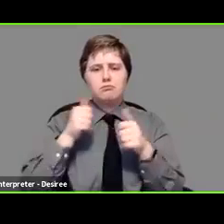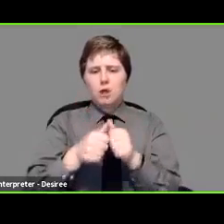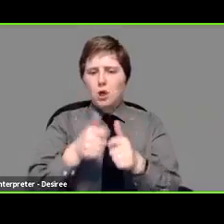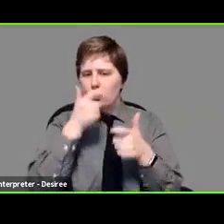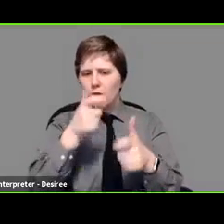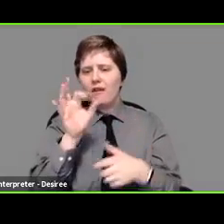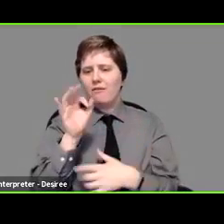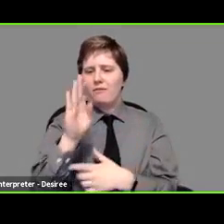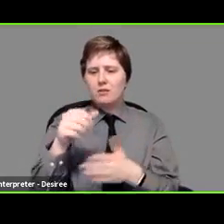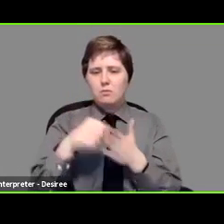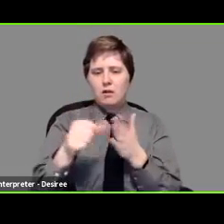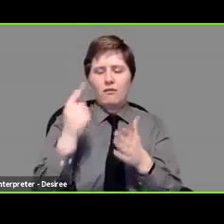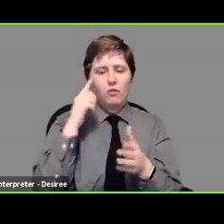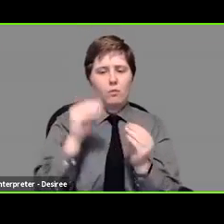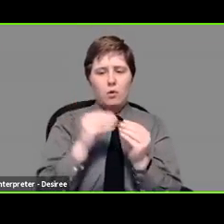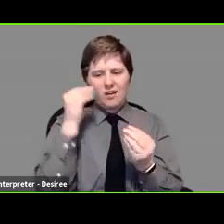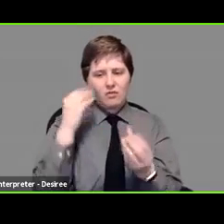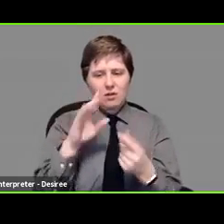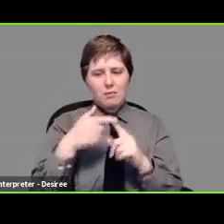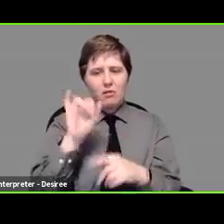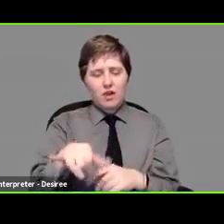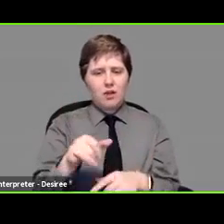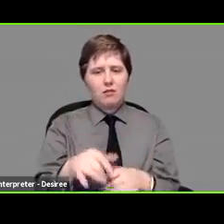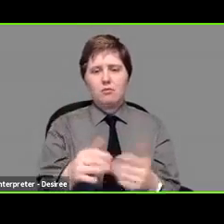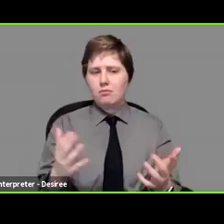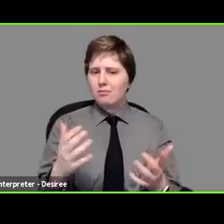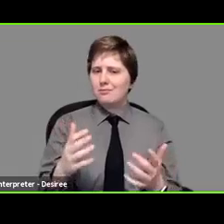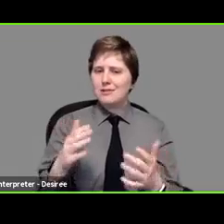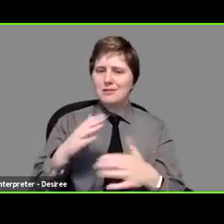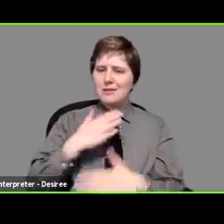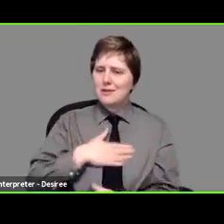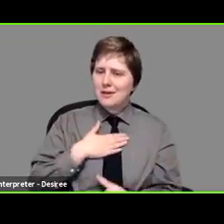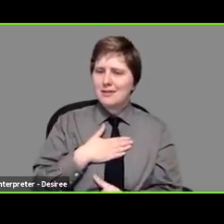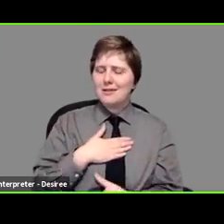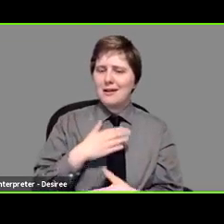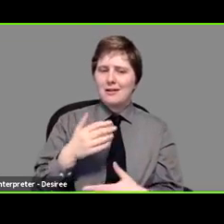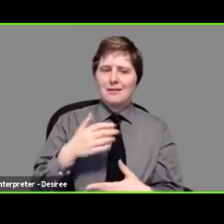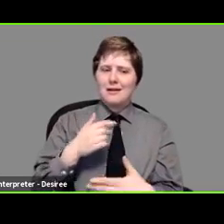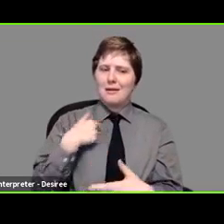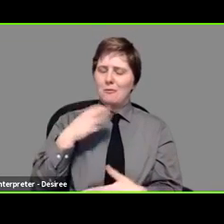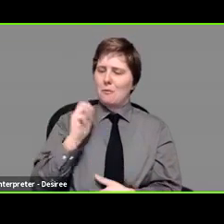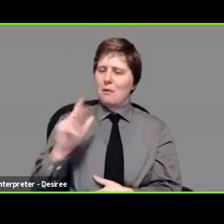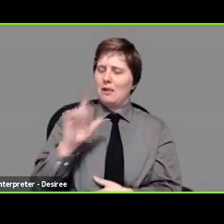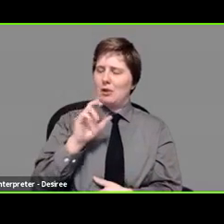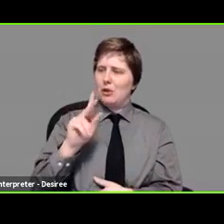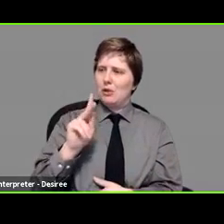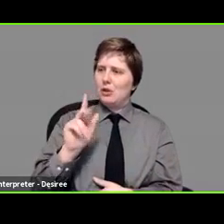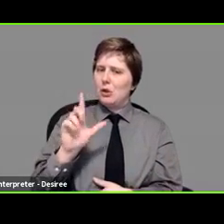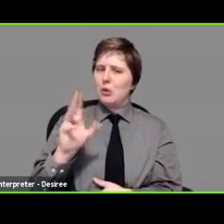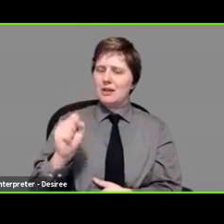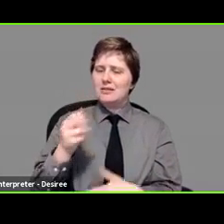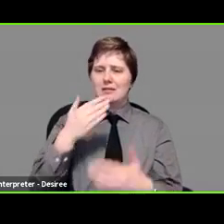page for more information on that. But I'm Will Lucas. It was a pleasure moderating this conversation. So thank you everybody